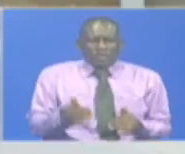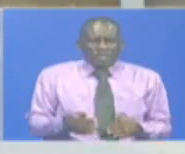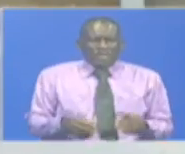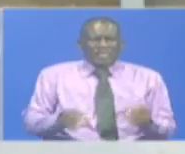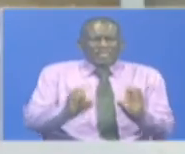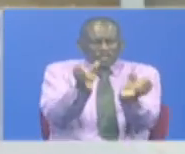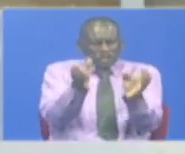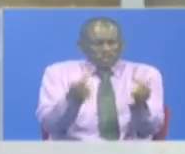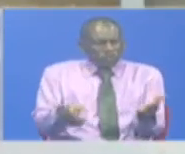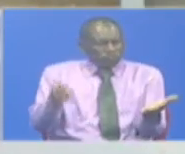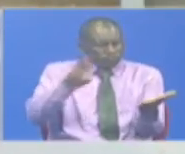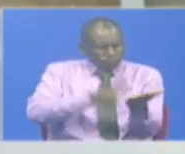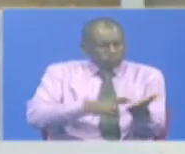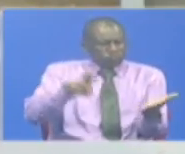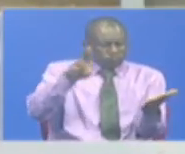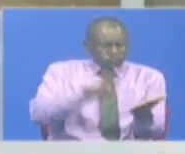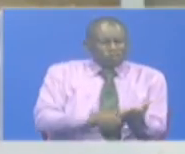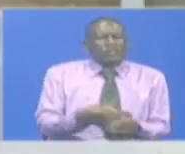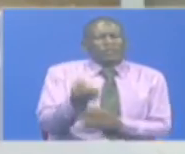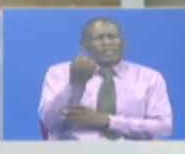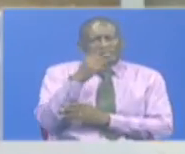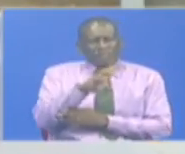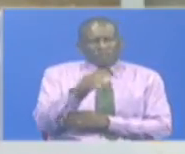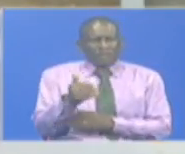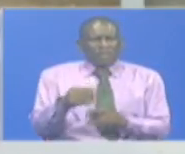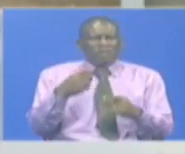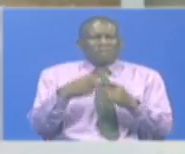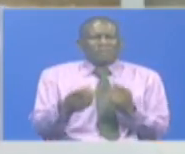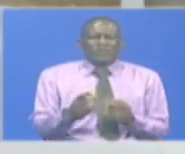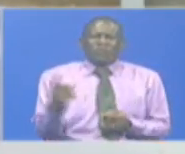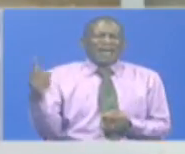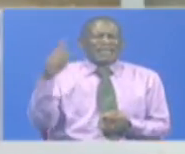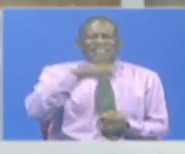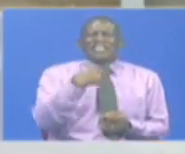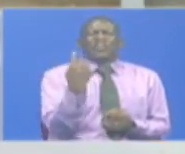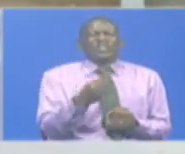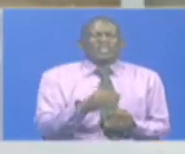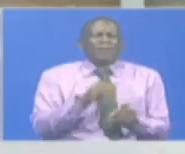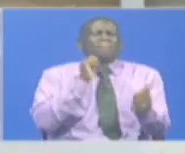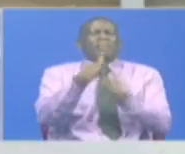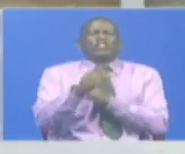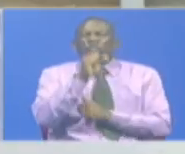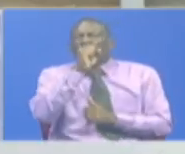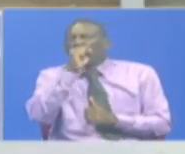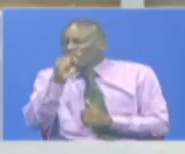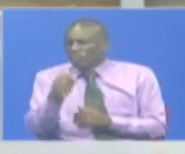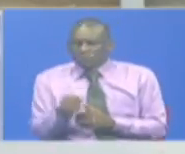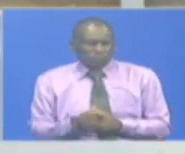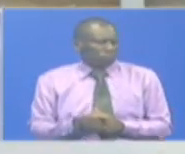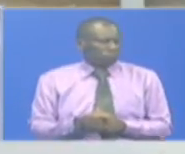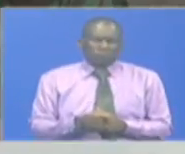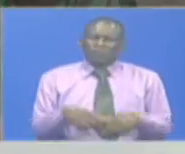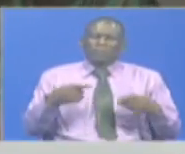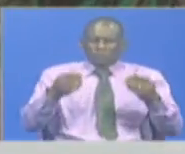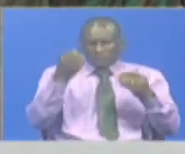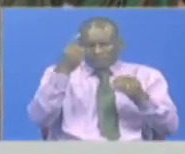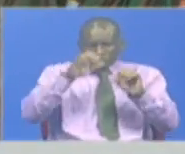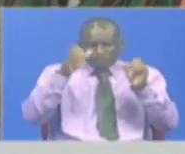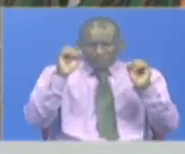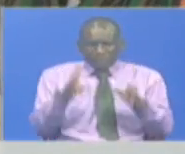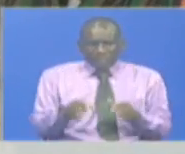maridio, ndio watafahamu kabisa. Lakini ya siku moja kupita na kurudi, hiyo hawatashika vizuri. Mamo